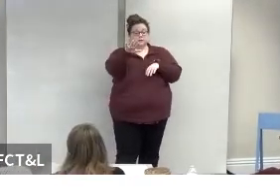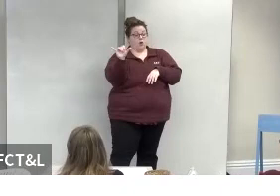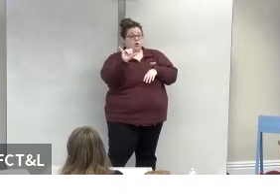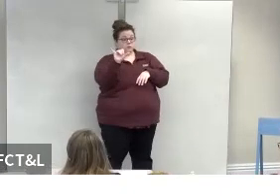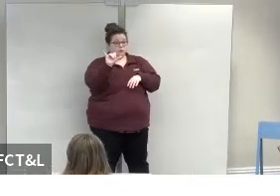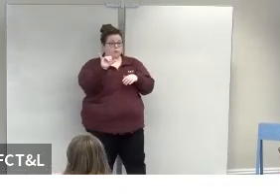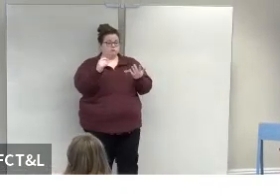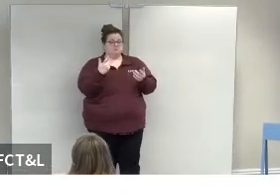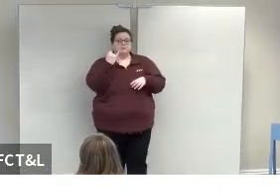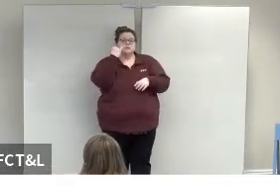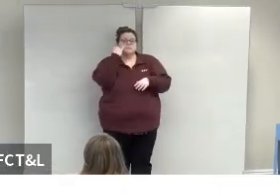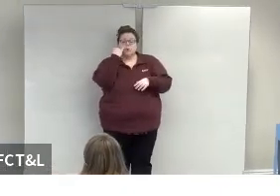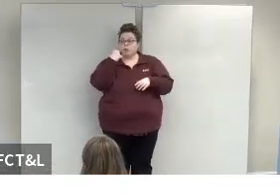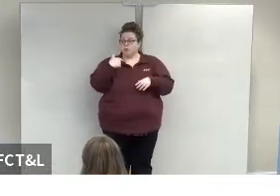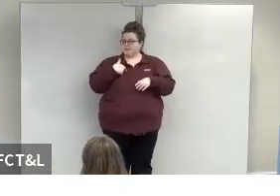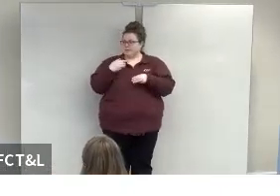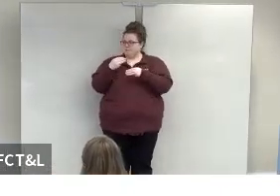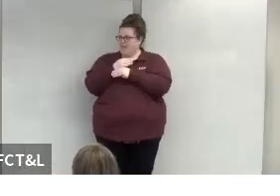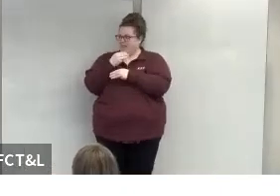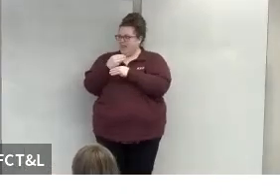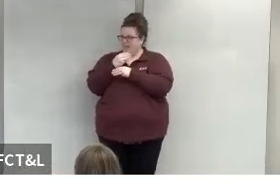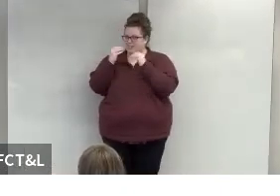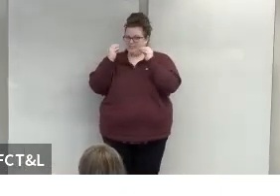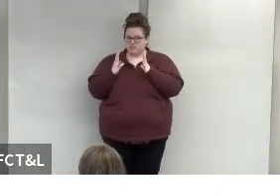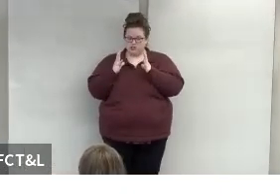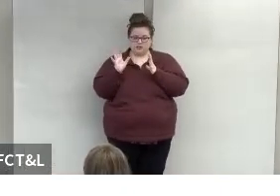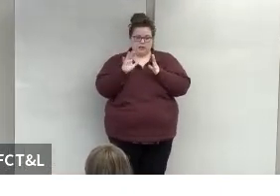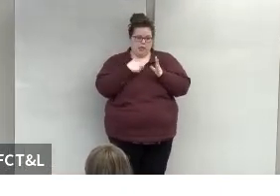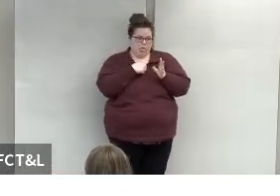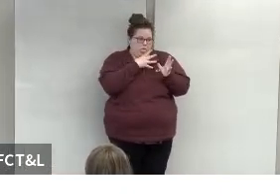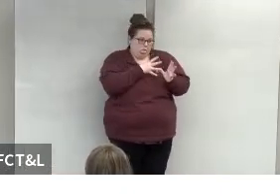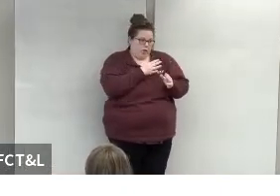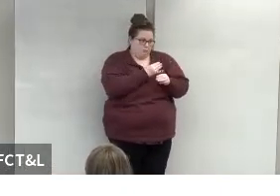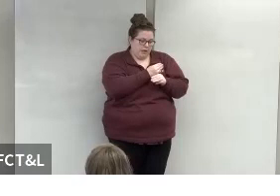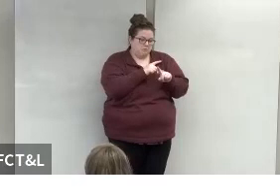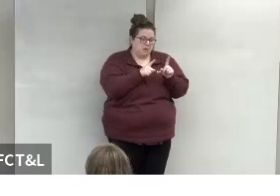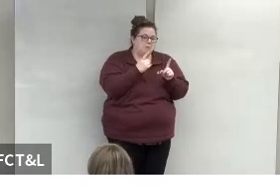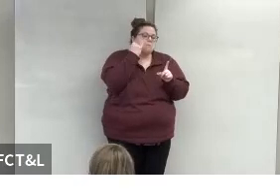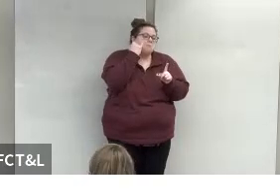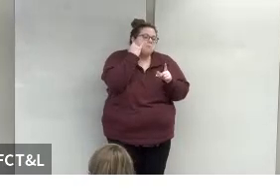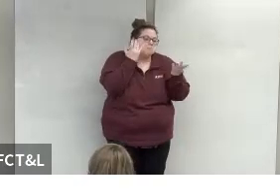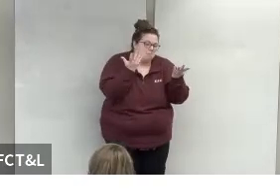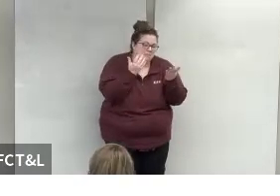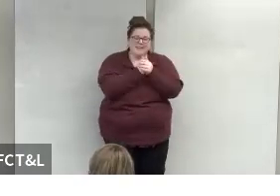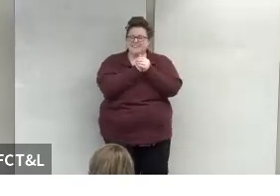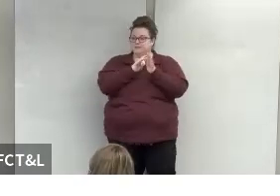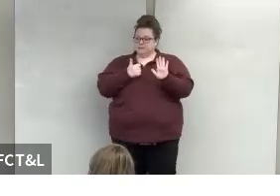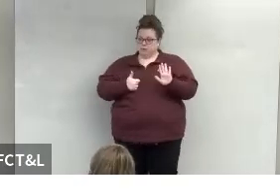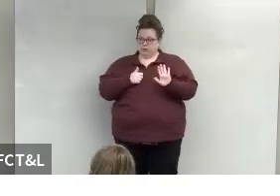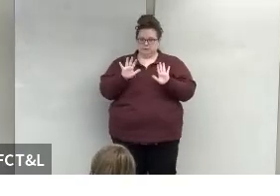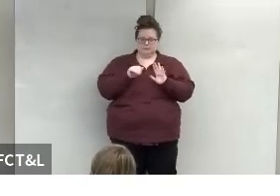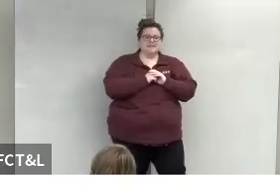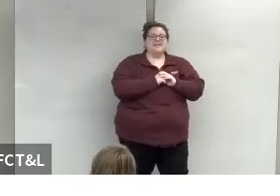to constantly be tracking that. Also, if it's a math class, which is even worse, I hate math, but we'll use it